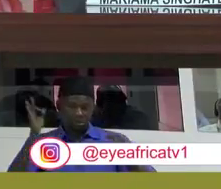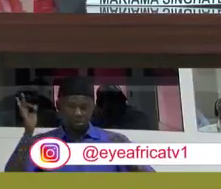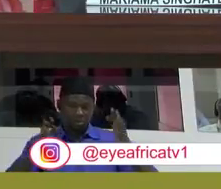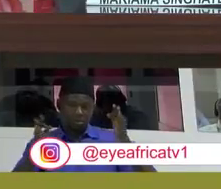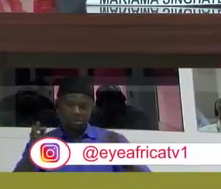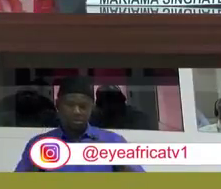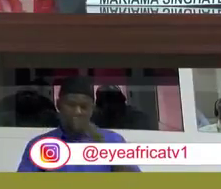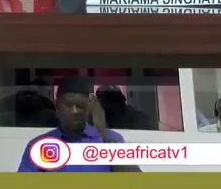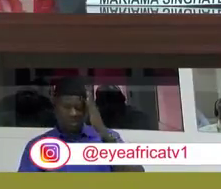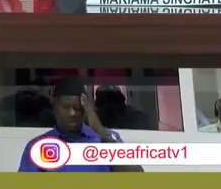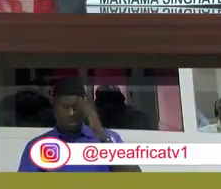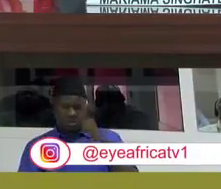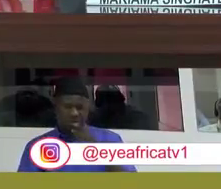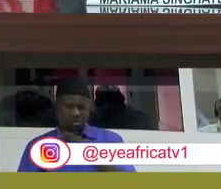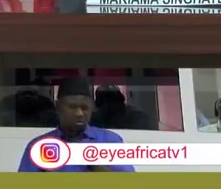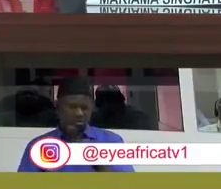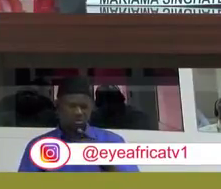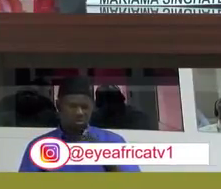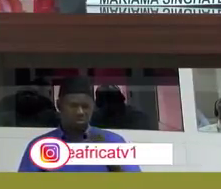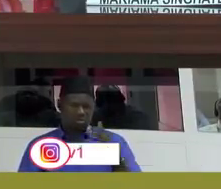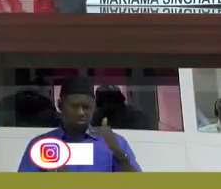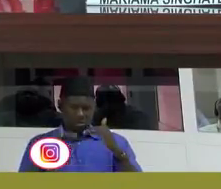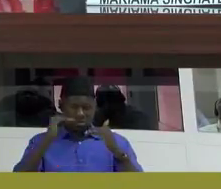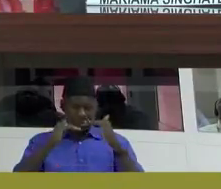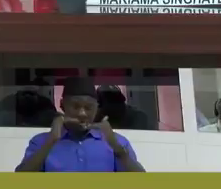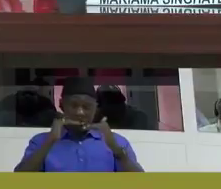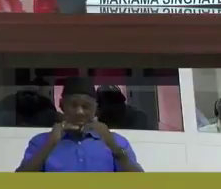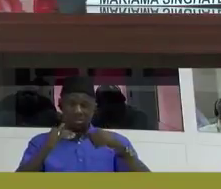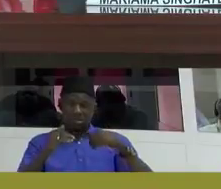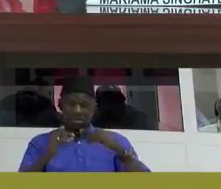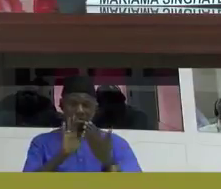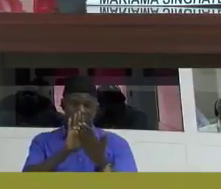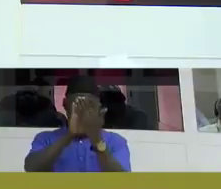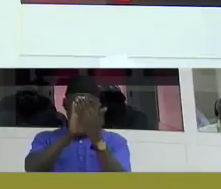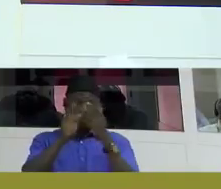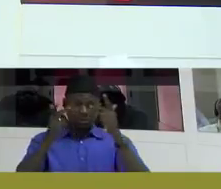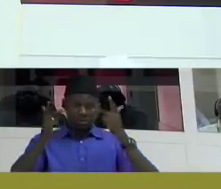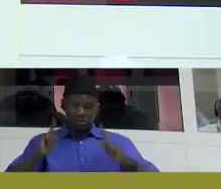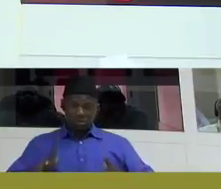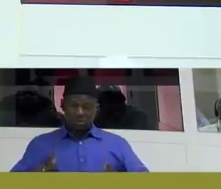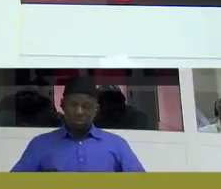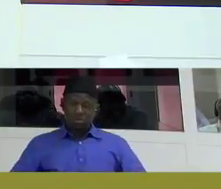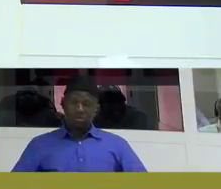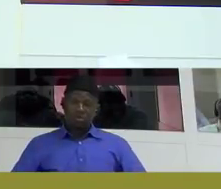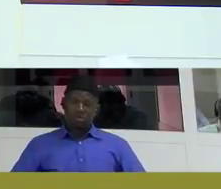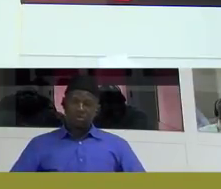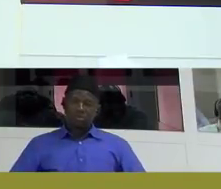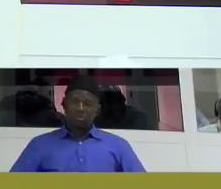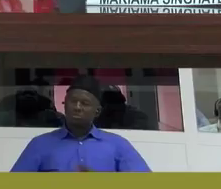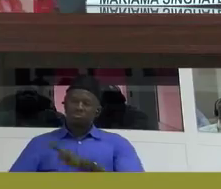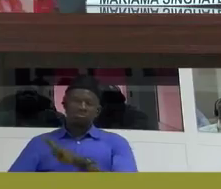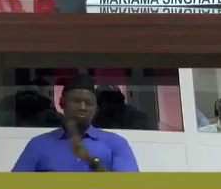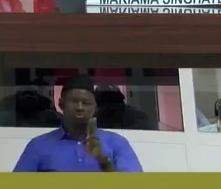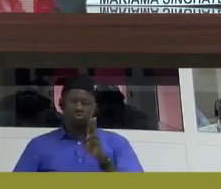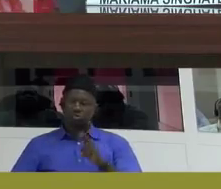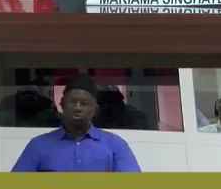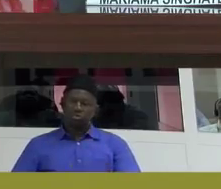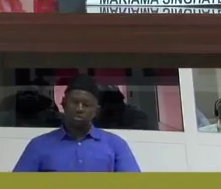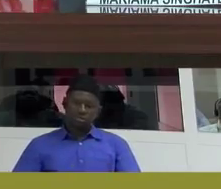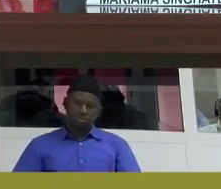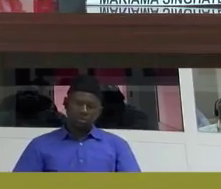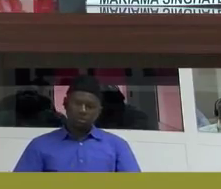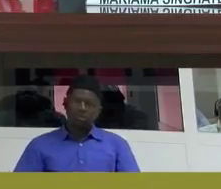that there was no equality before the law? There was none. There was none. Why do you say that?